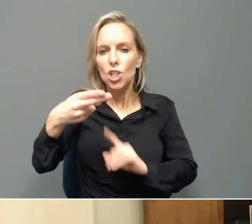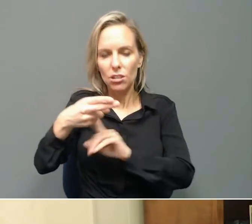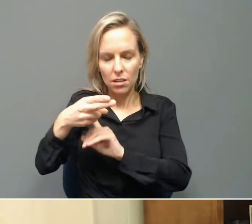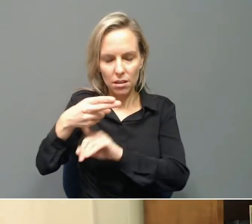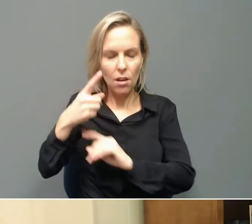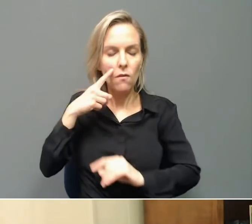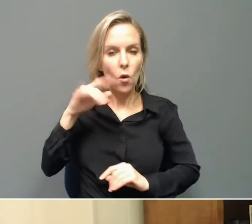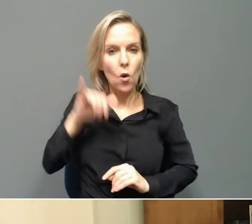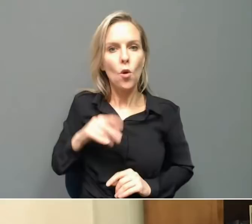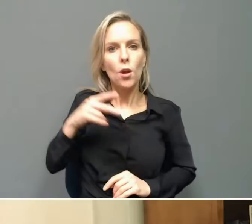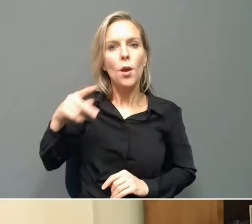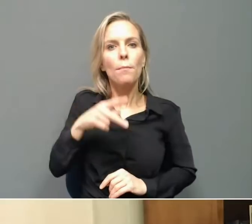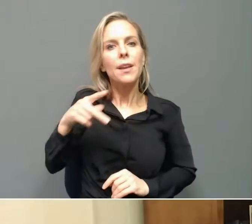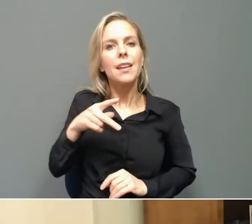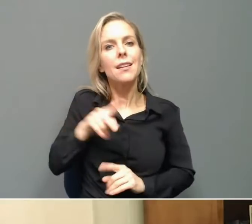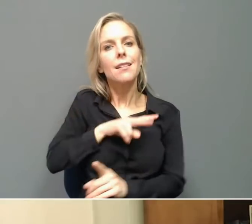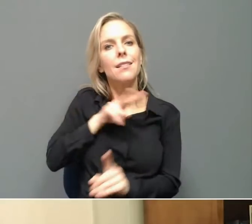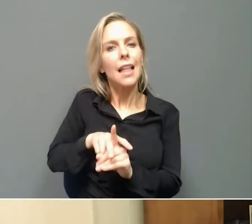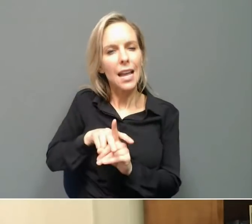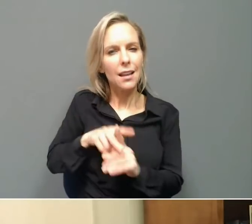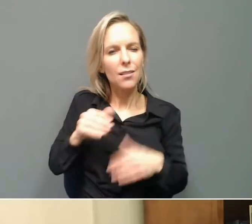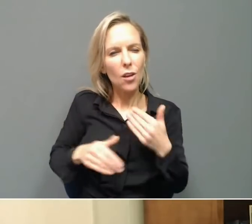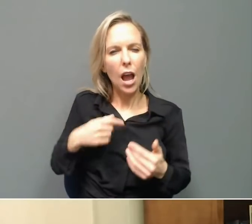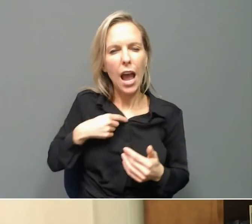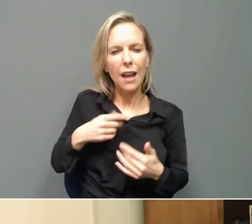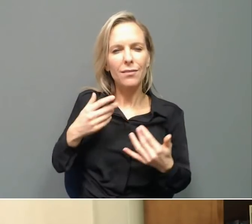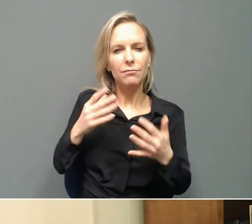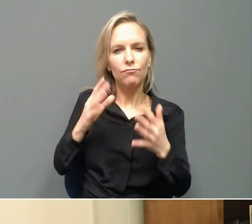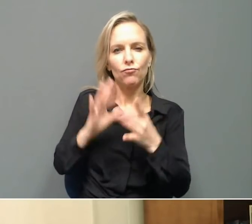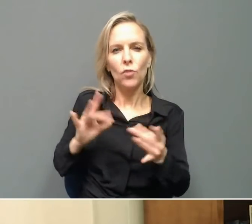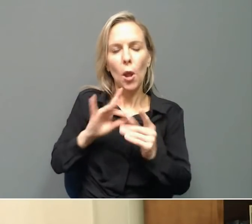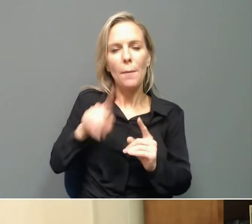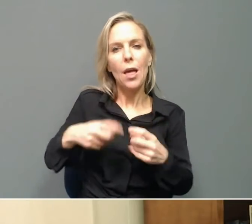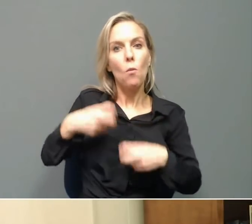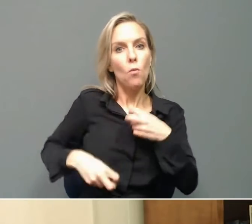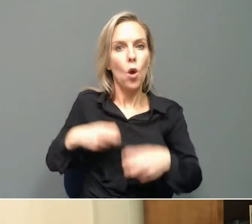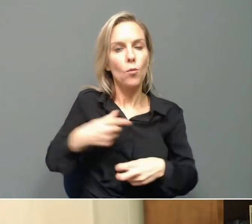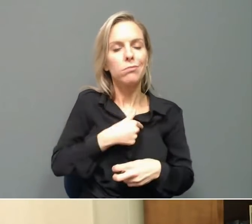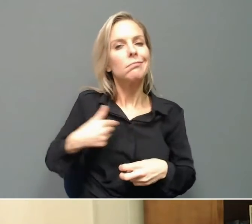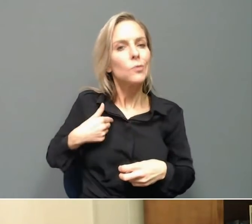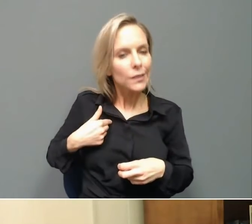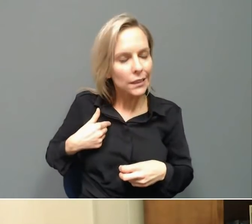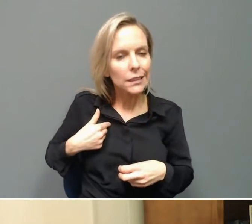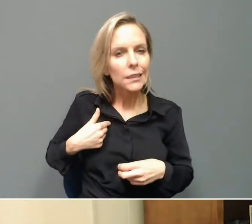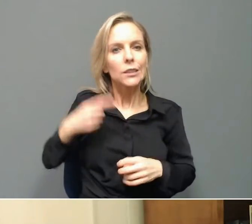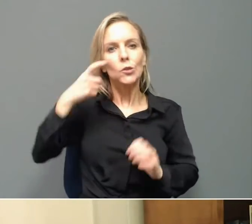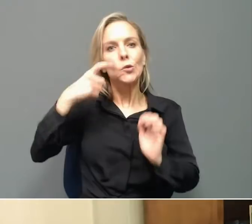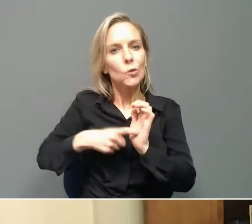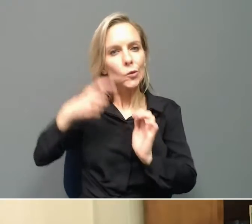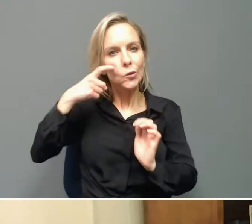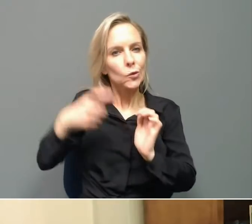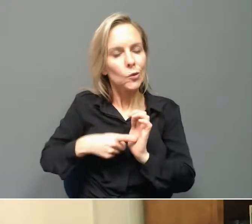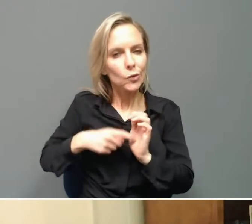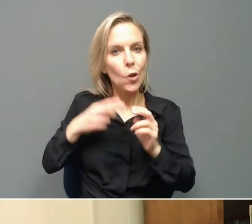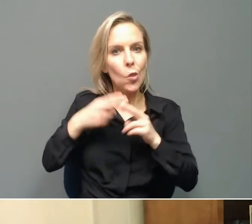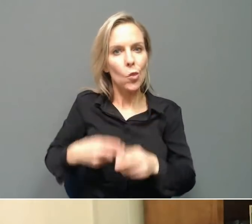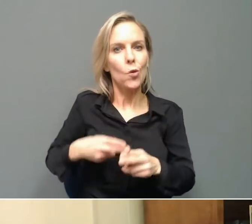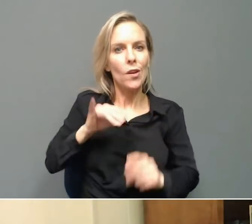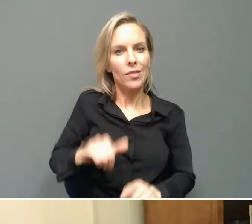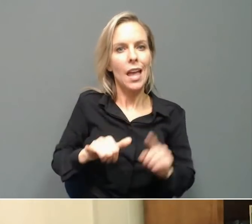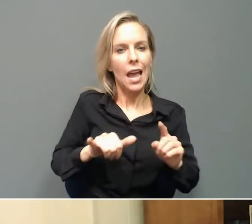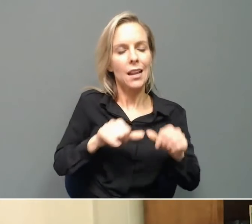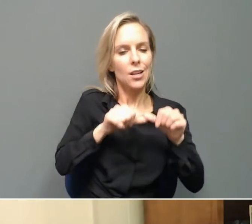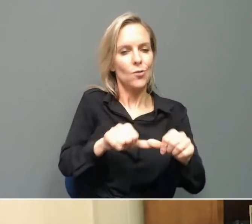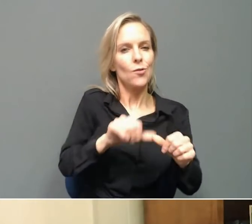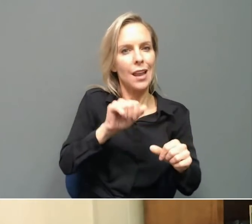PUA claimants. I talked earlier about the problem where the Continuing Assistance Act was not signed in